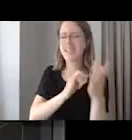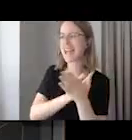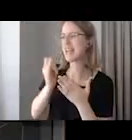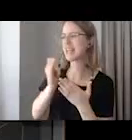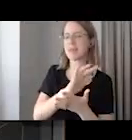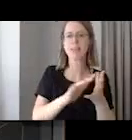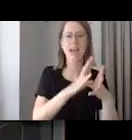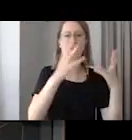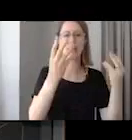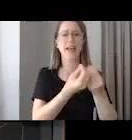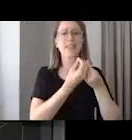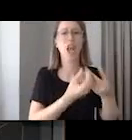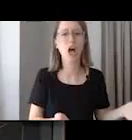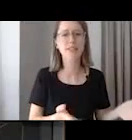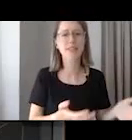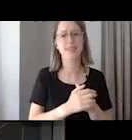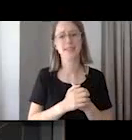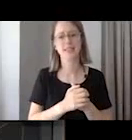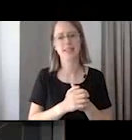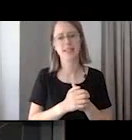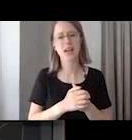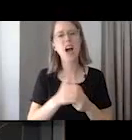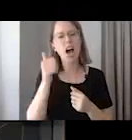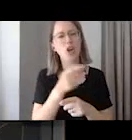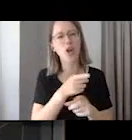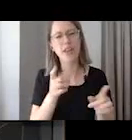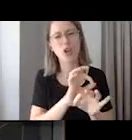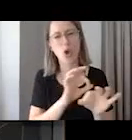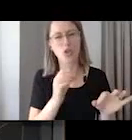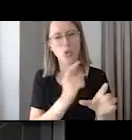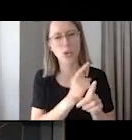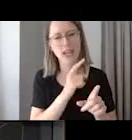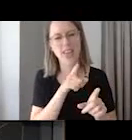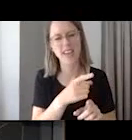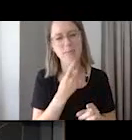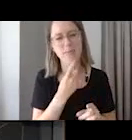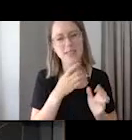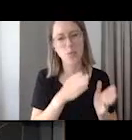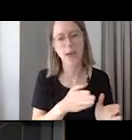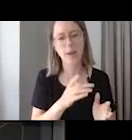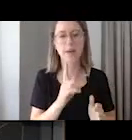everything. I know my friends aren't talking in that kind of simplistic terms,